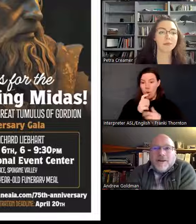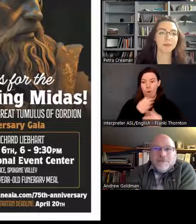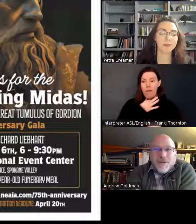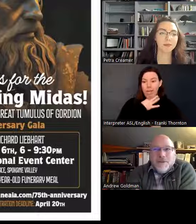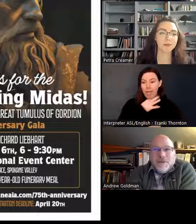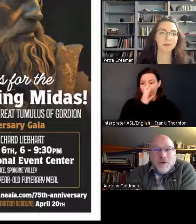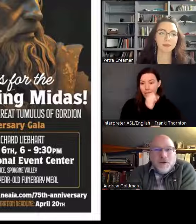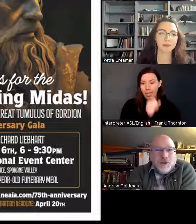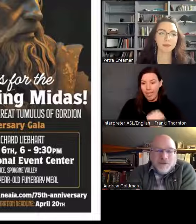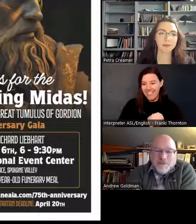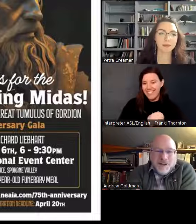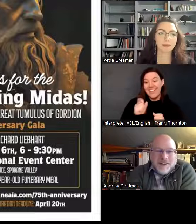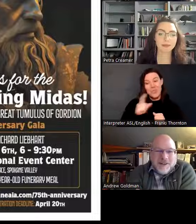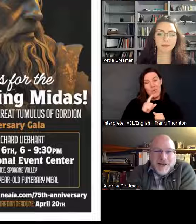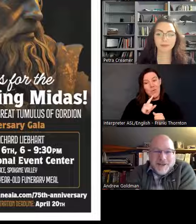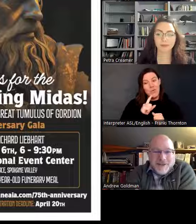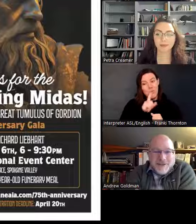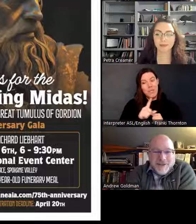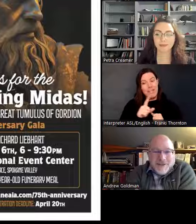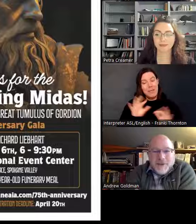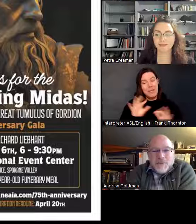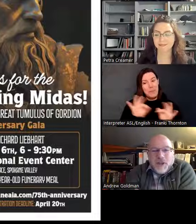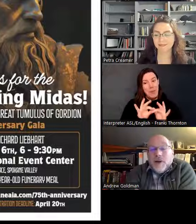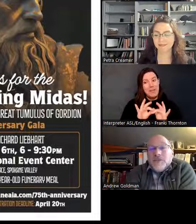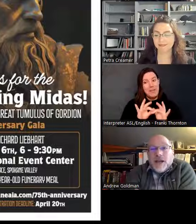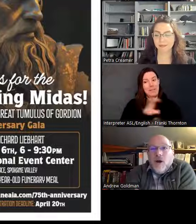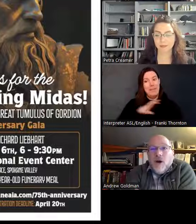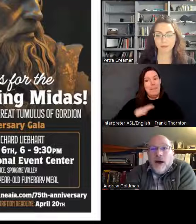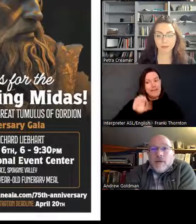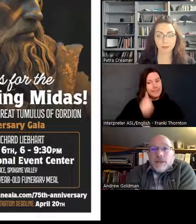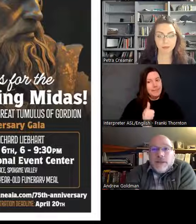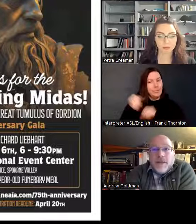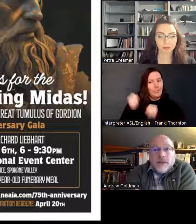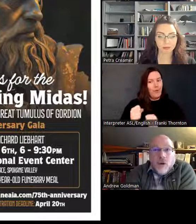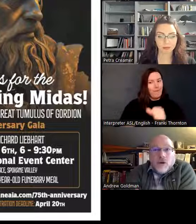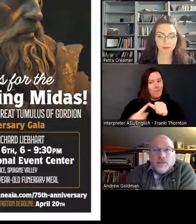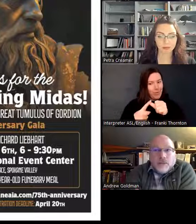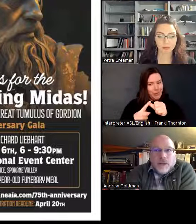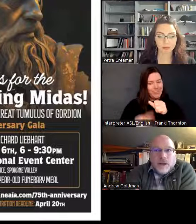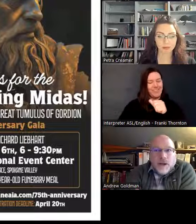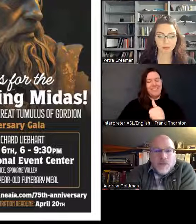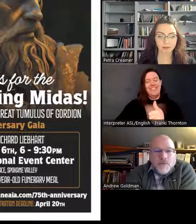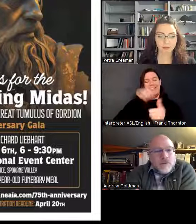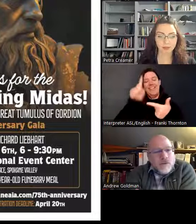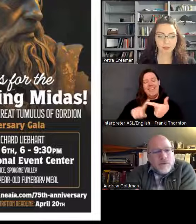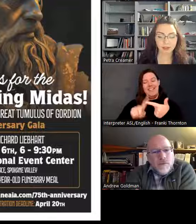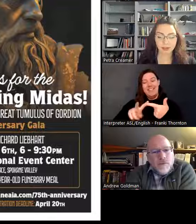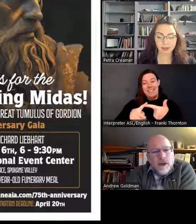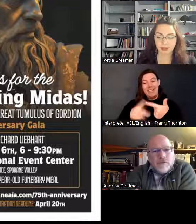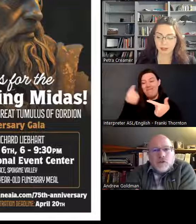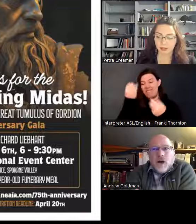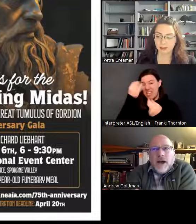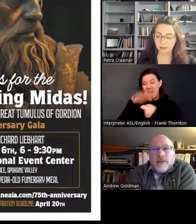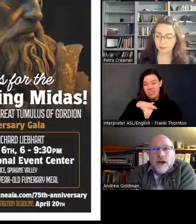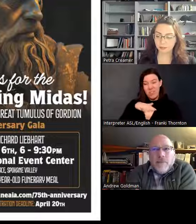core committee before you attempt anything like this. Second of all, I would say think local. Some of you